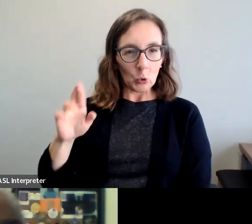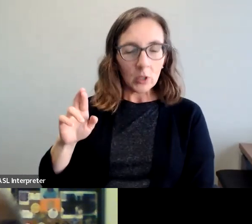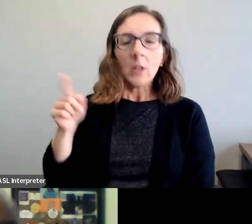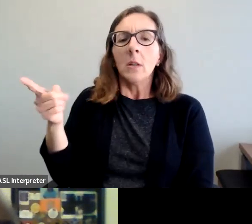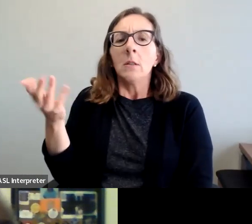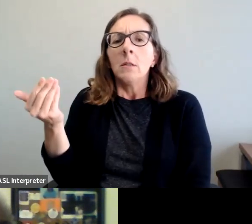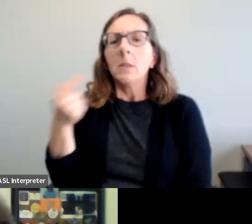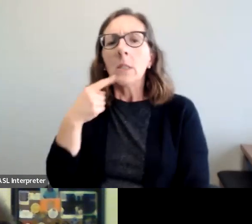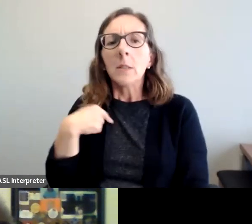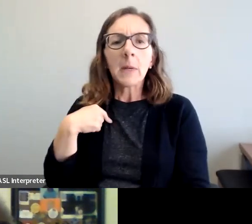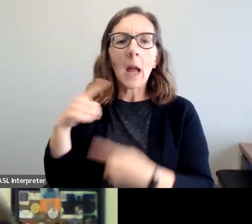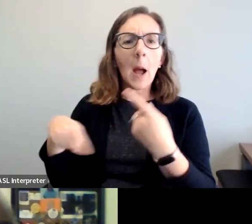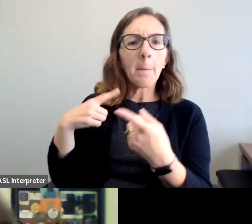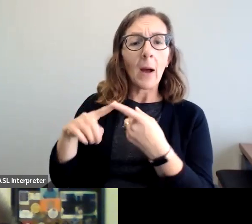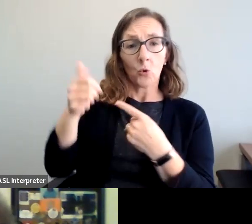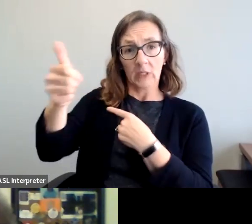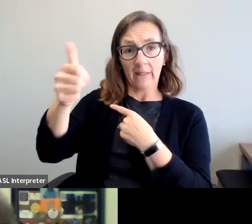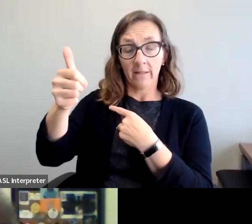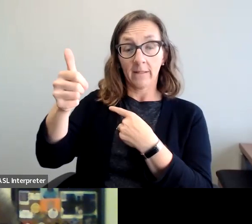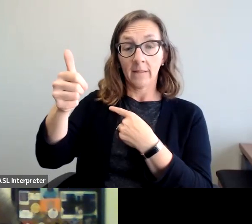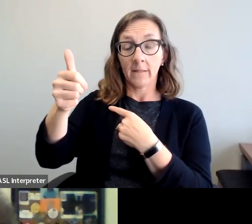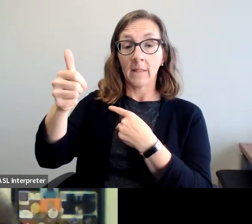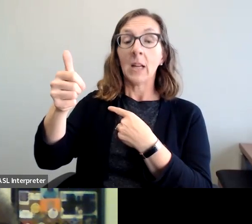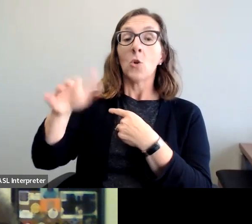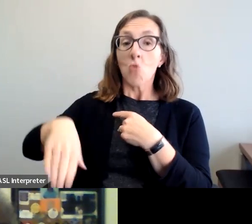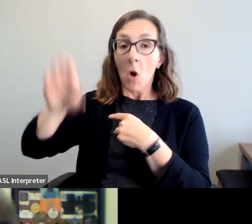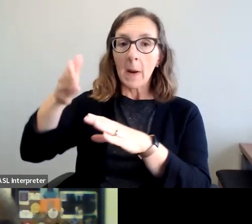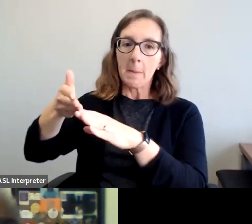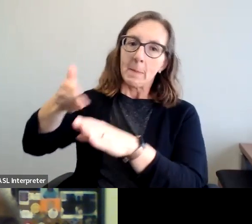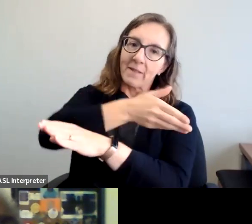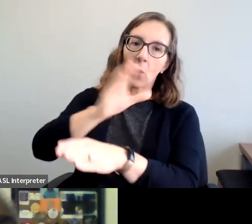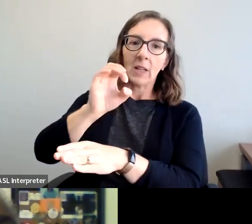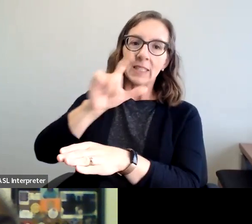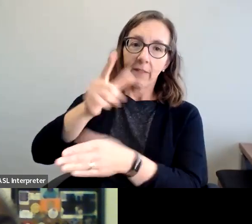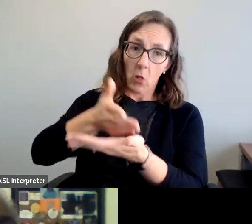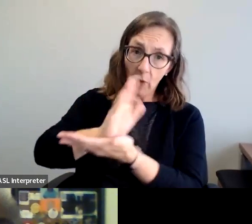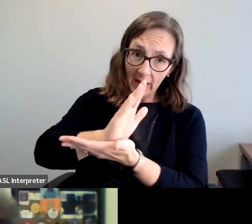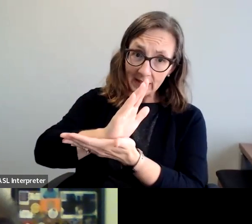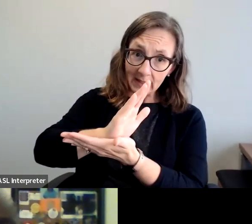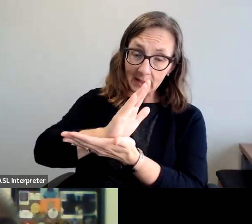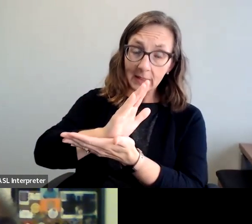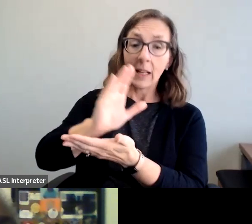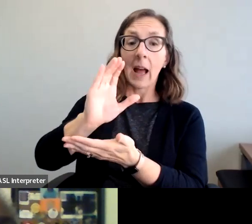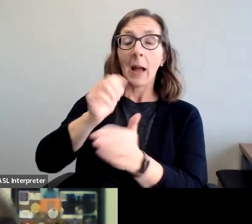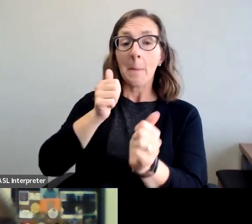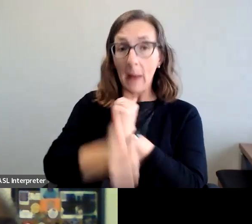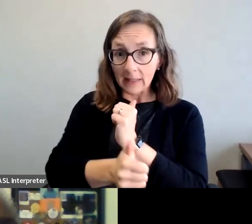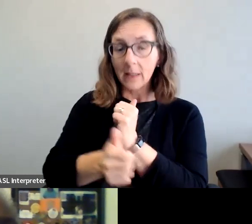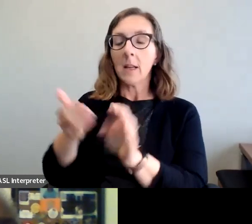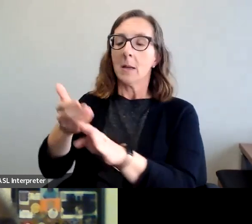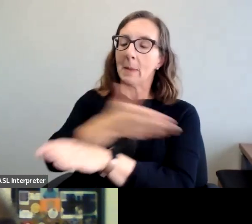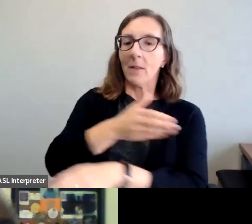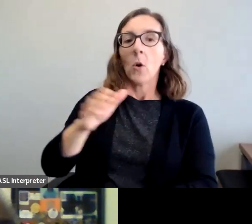growing up as a person who was hard of hearing before the Civil Rights Act and before the Americans with Disabilities Act? What have you